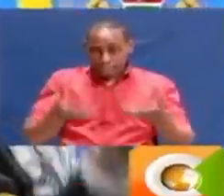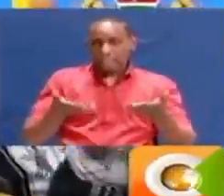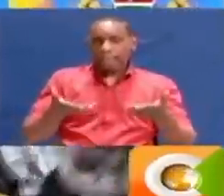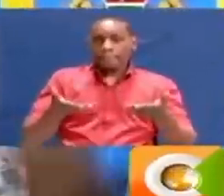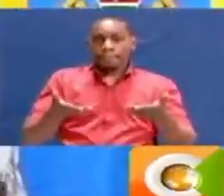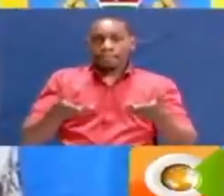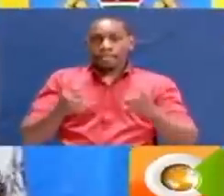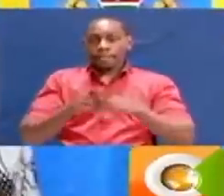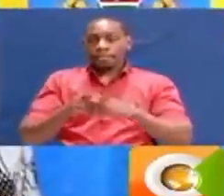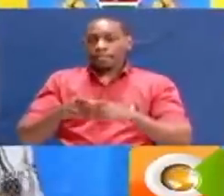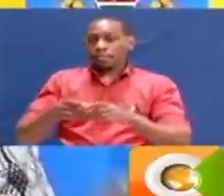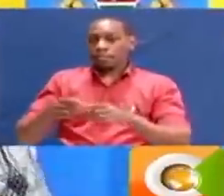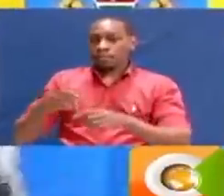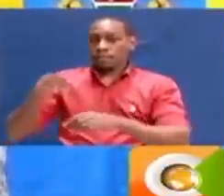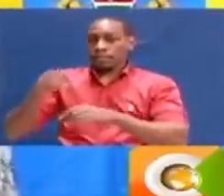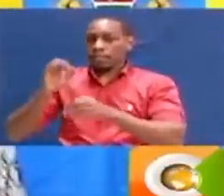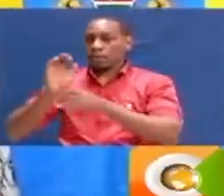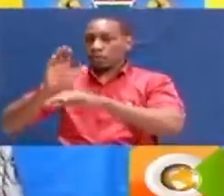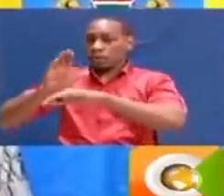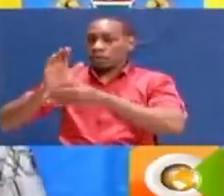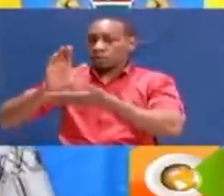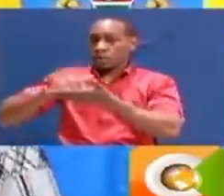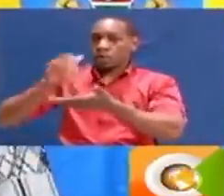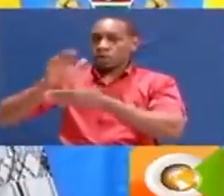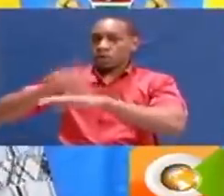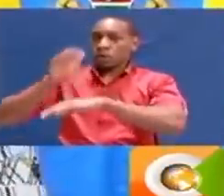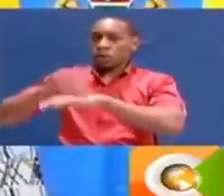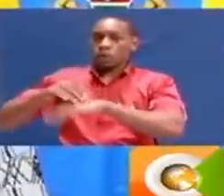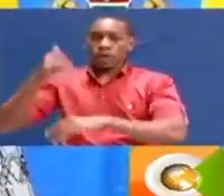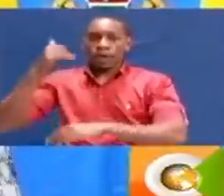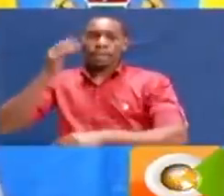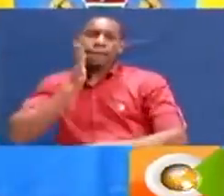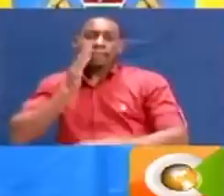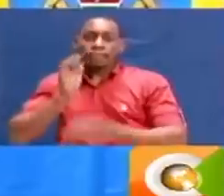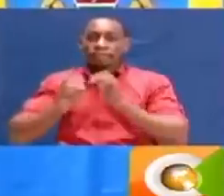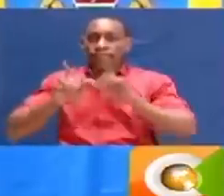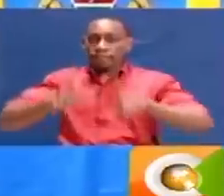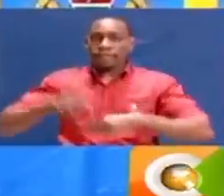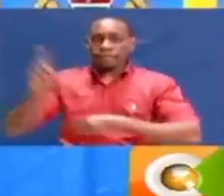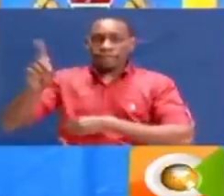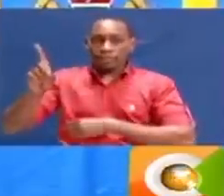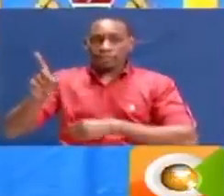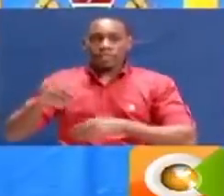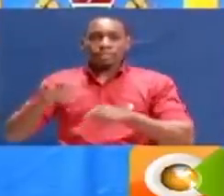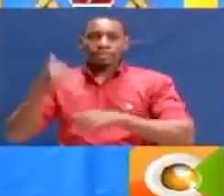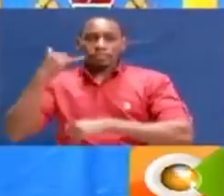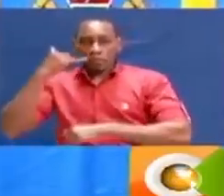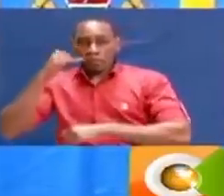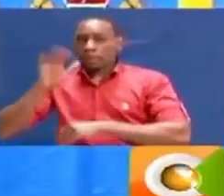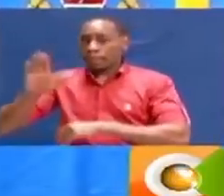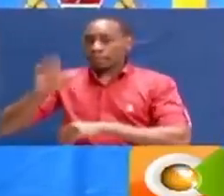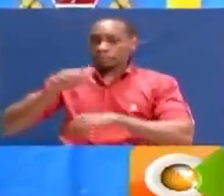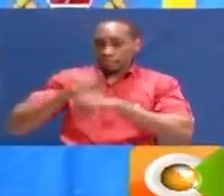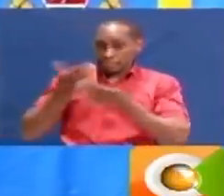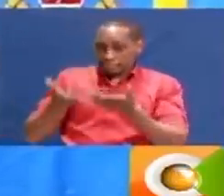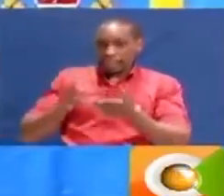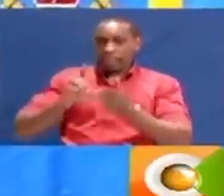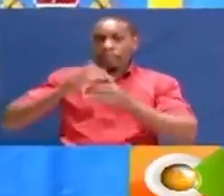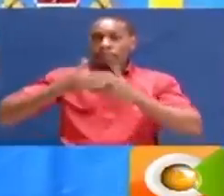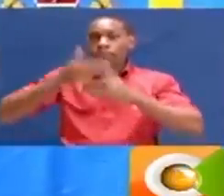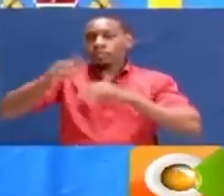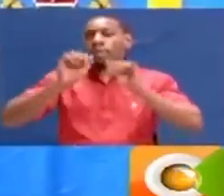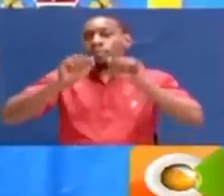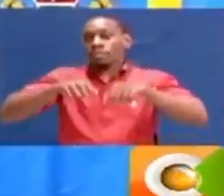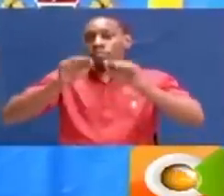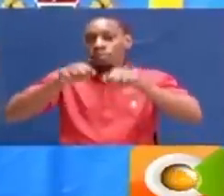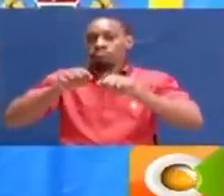see your mom, call your mom. Talk to her for the time being. A time will come when you can travel. Again, we have been talking about